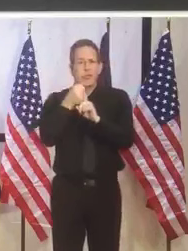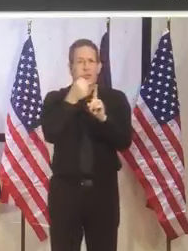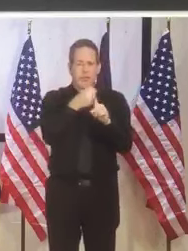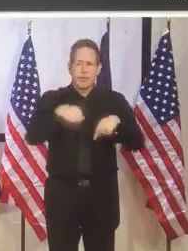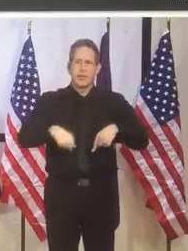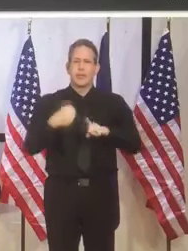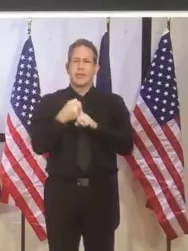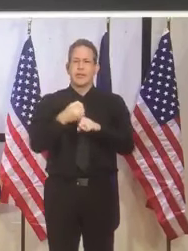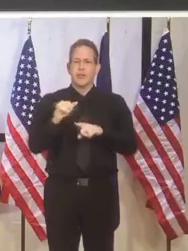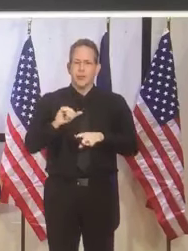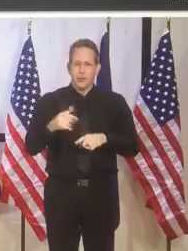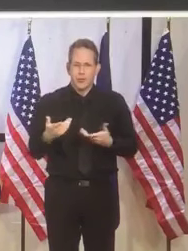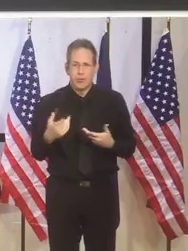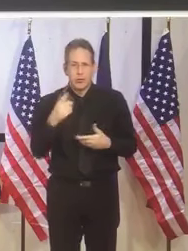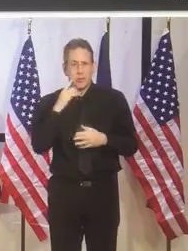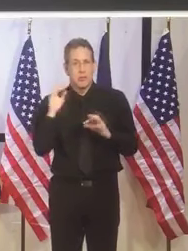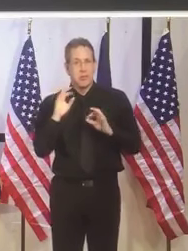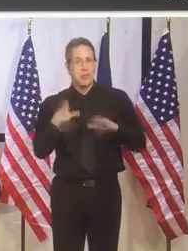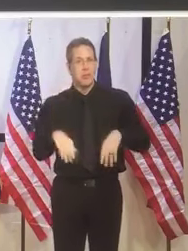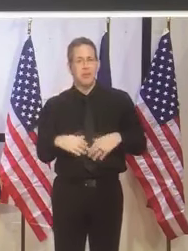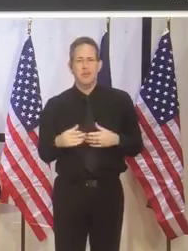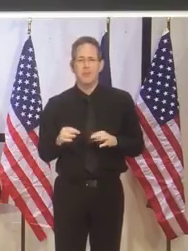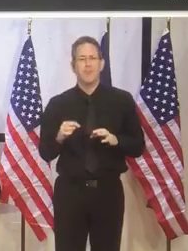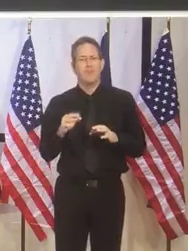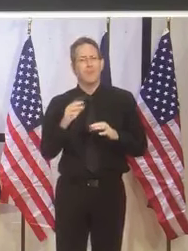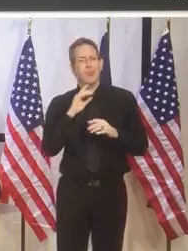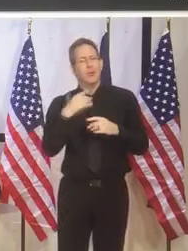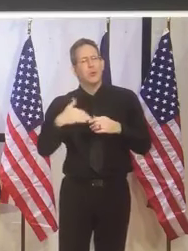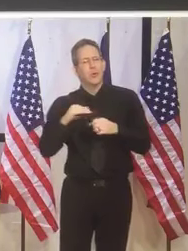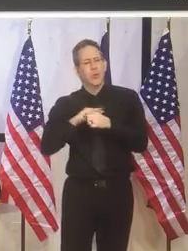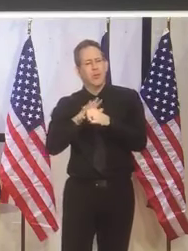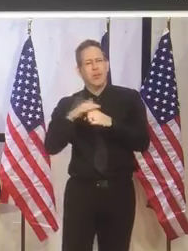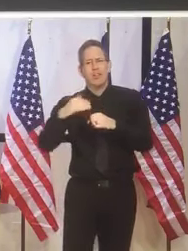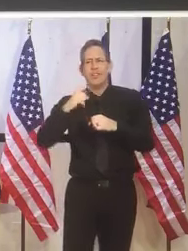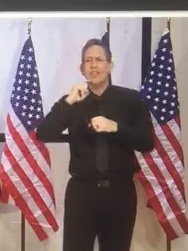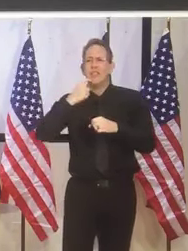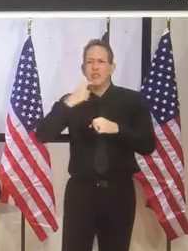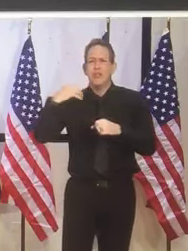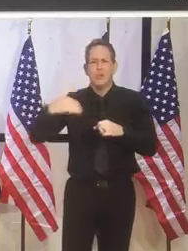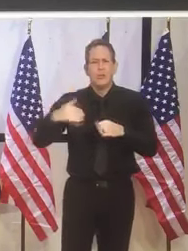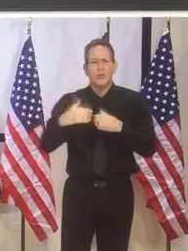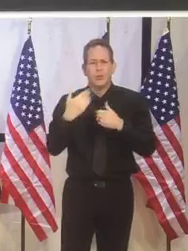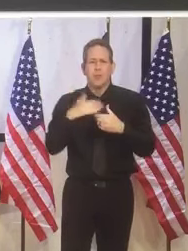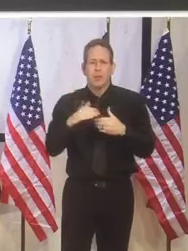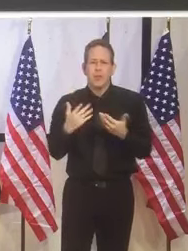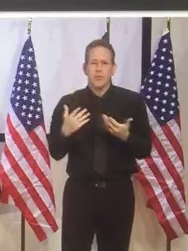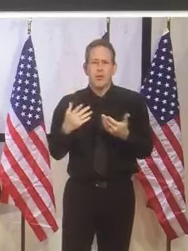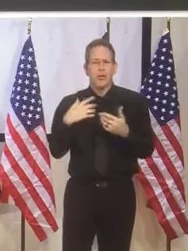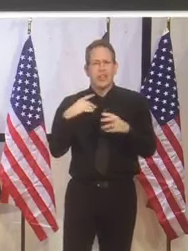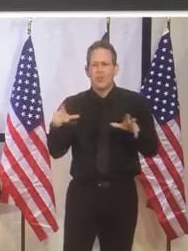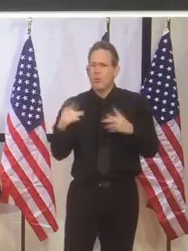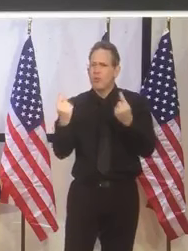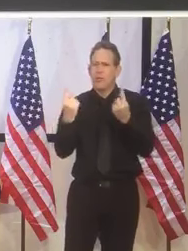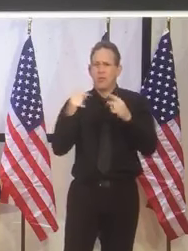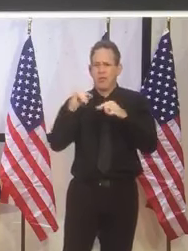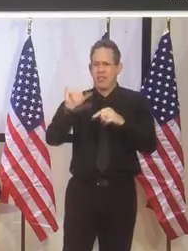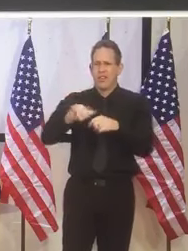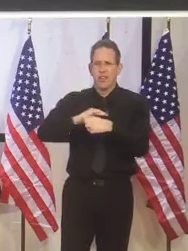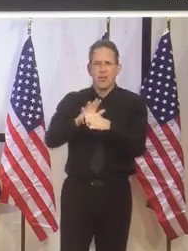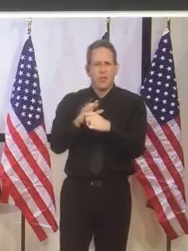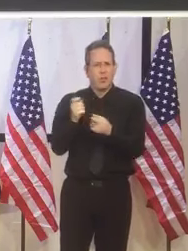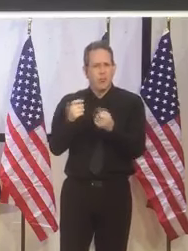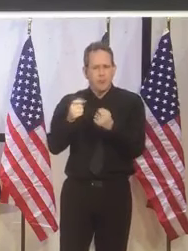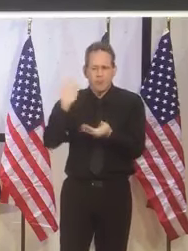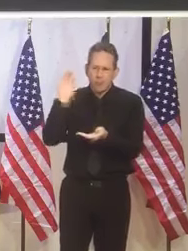but we don't take the virus lightly either, and we need to do all we can to have this phase measured response